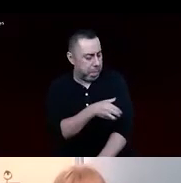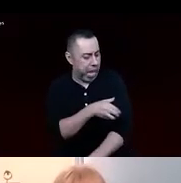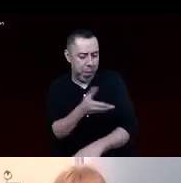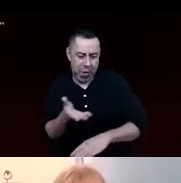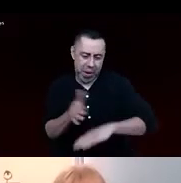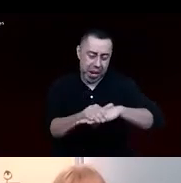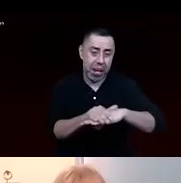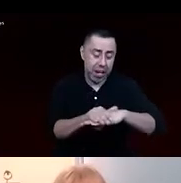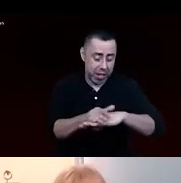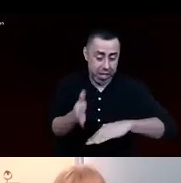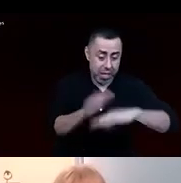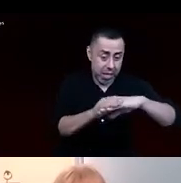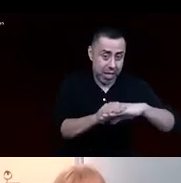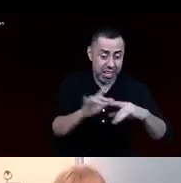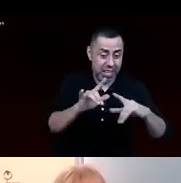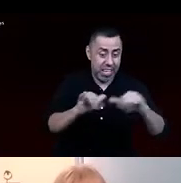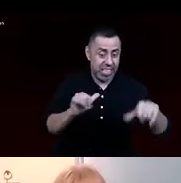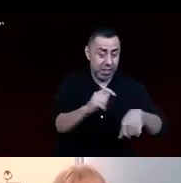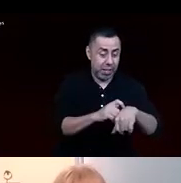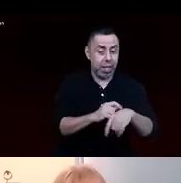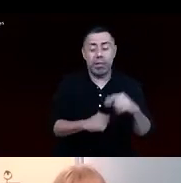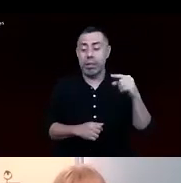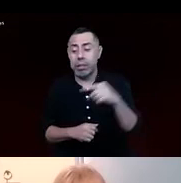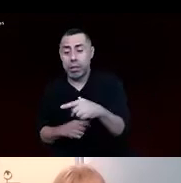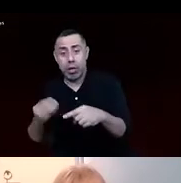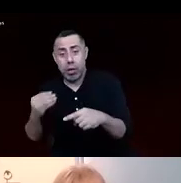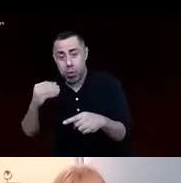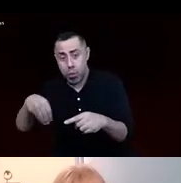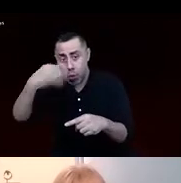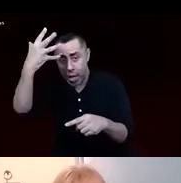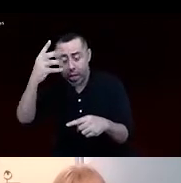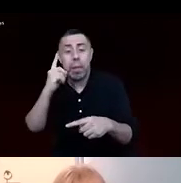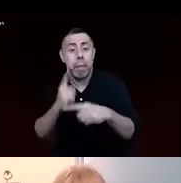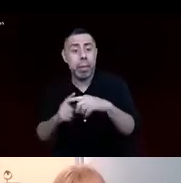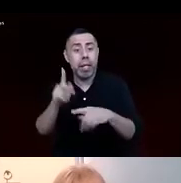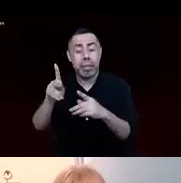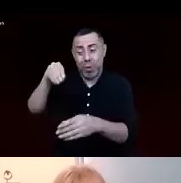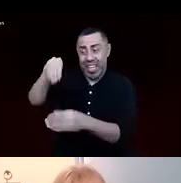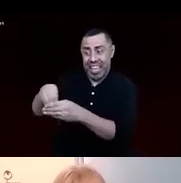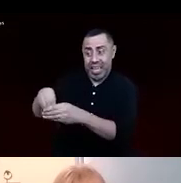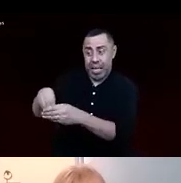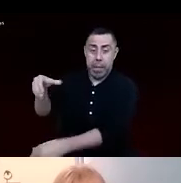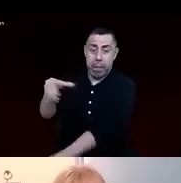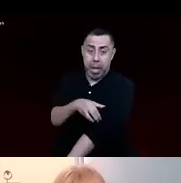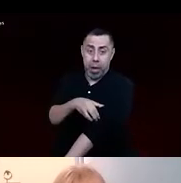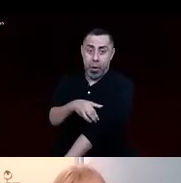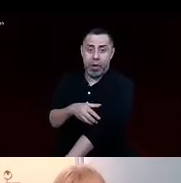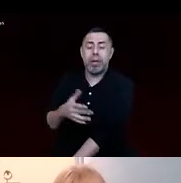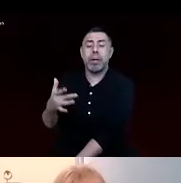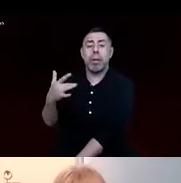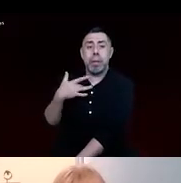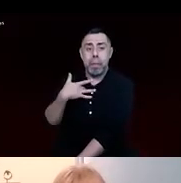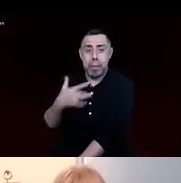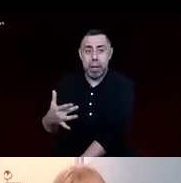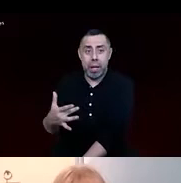Whites in this country and those with power often use the supporters of